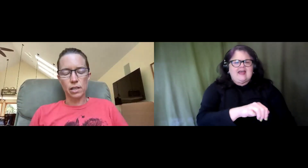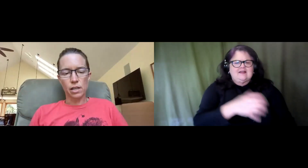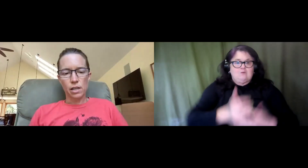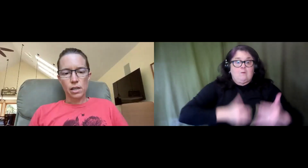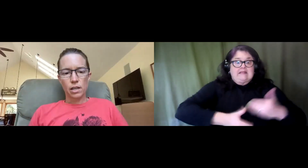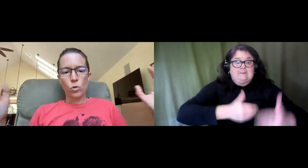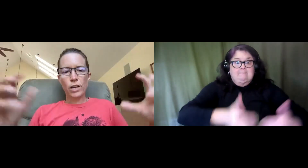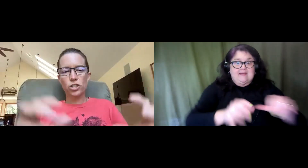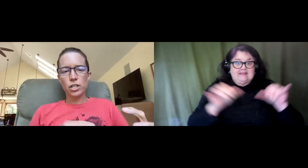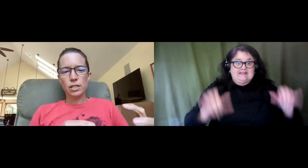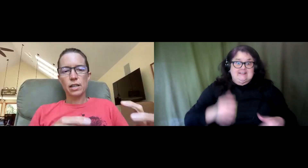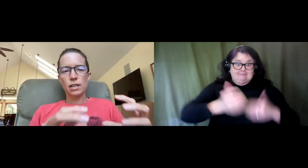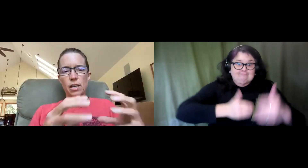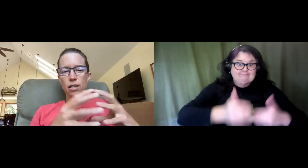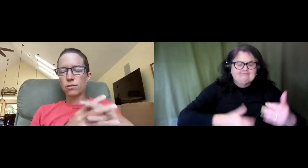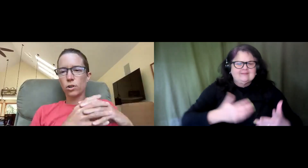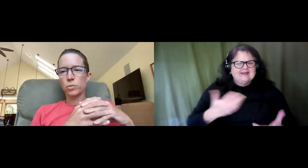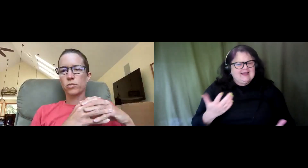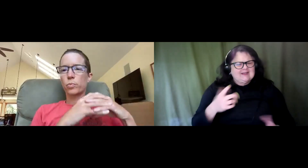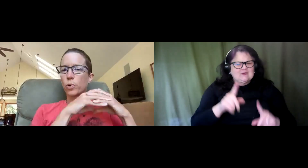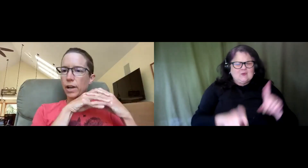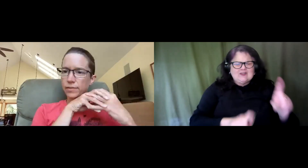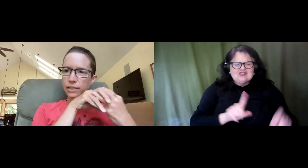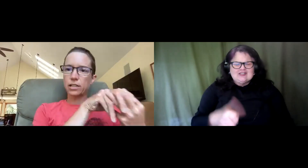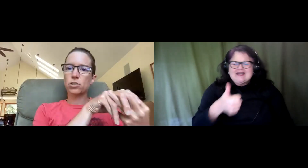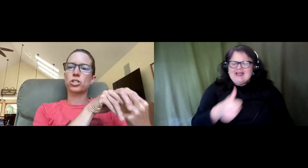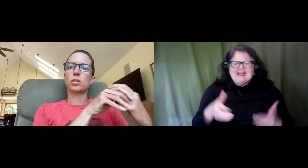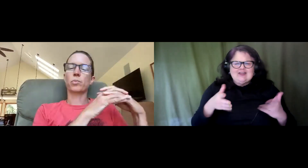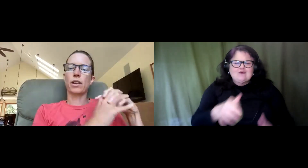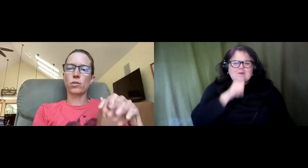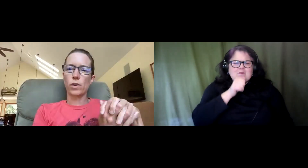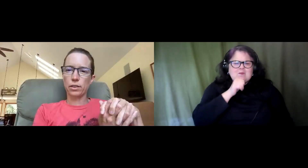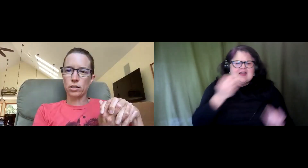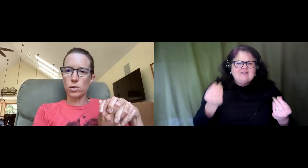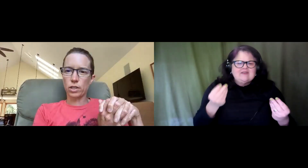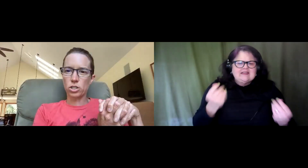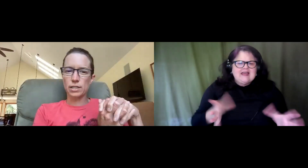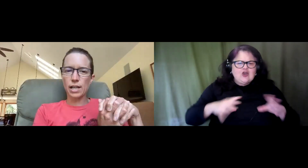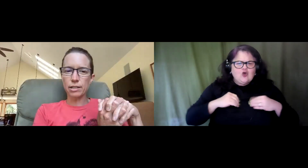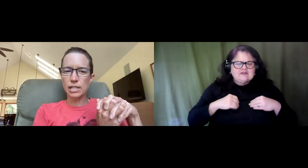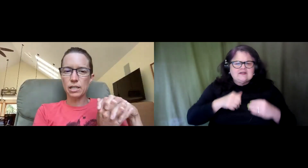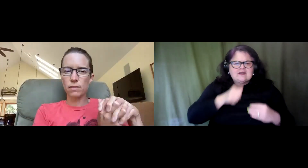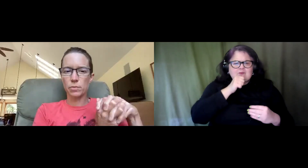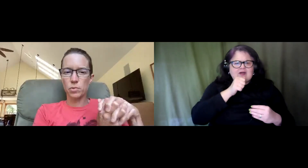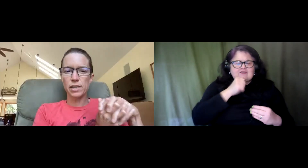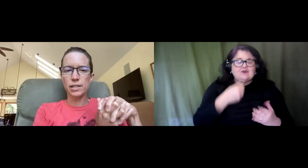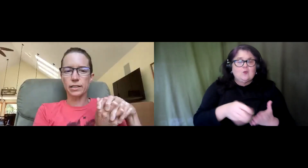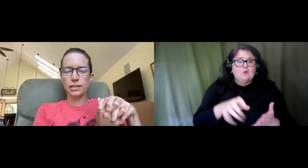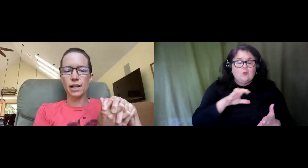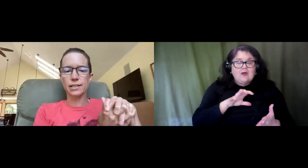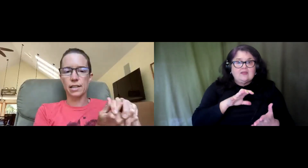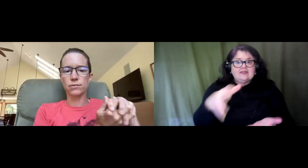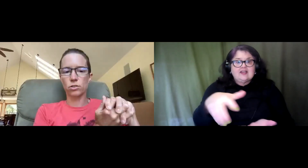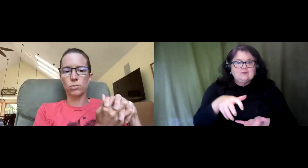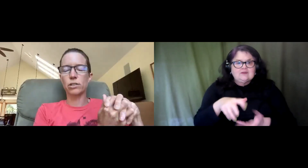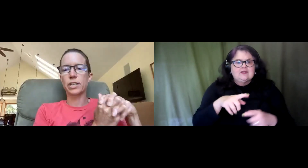is, and questioning any form of private land ownership or private wealth accumulation. It's not like we can give that up immediately. It's